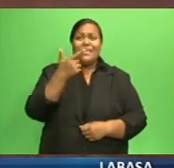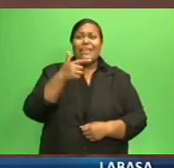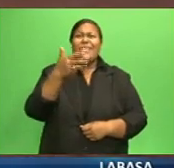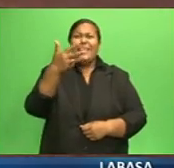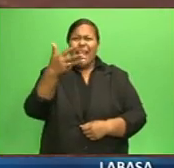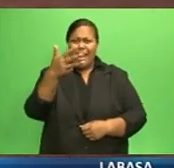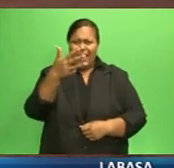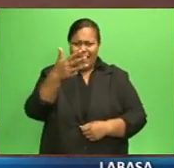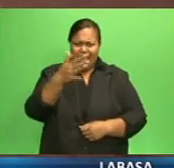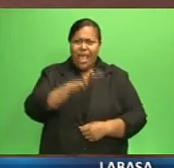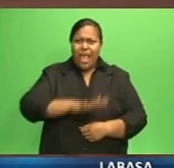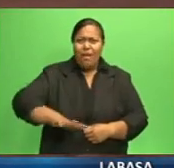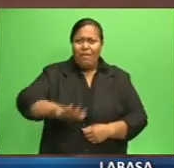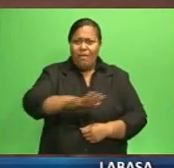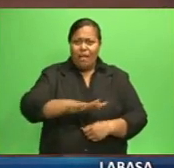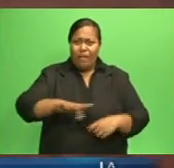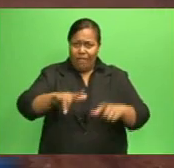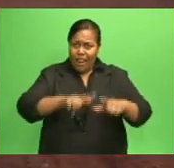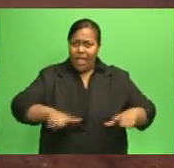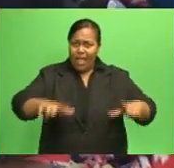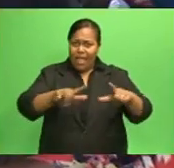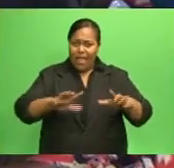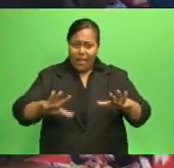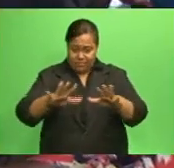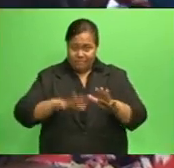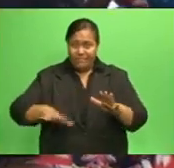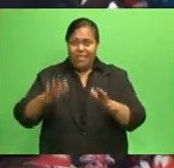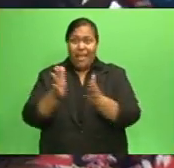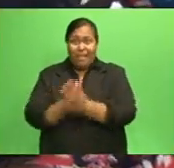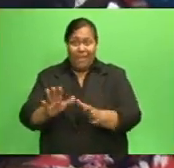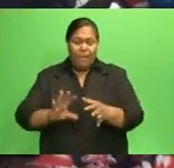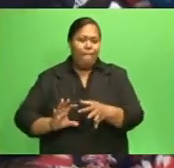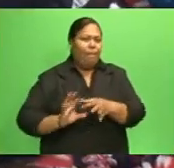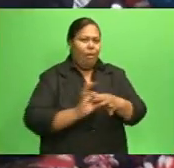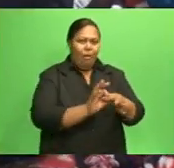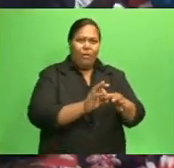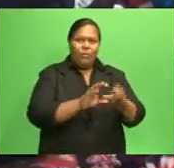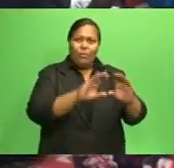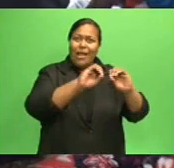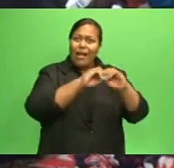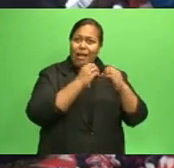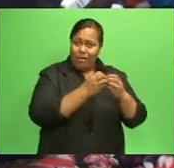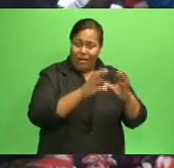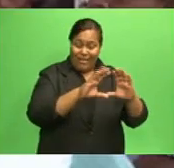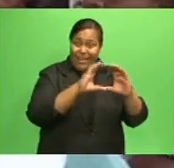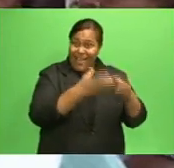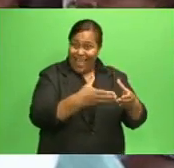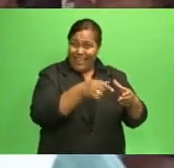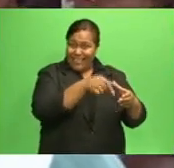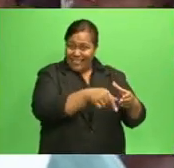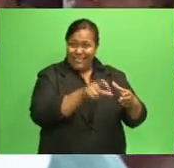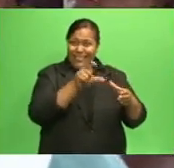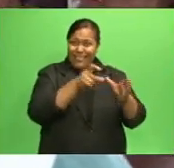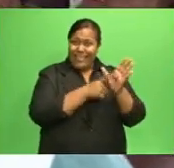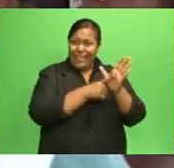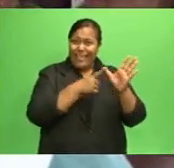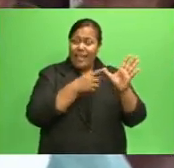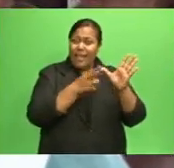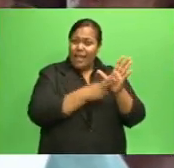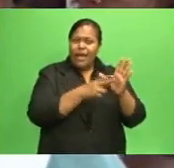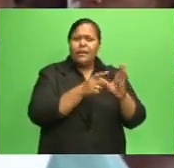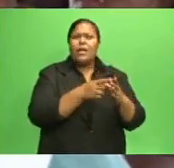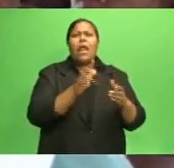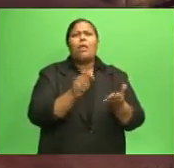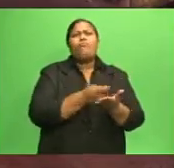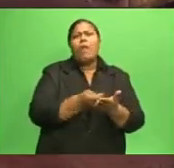land belonging to the Matangali Serrao of Naimbiti village in Riketi is being leased by Sinfa Orama Exploration Fiji